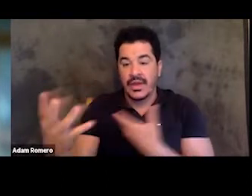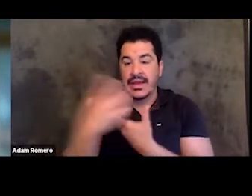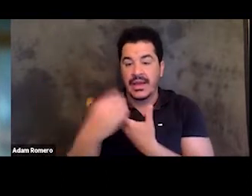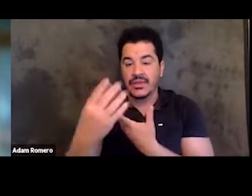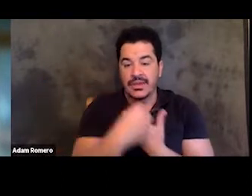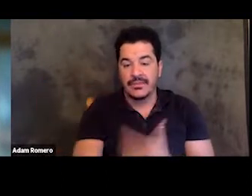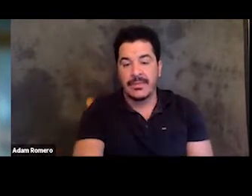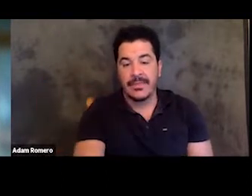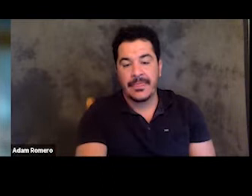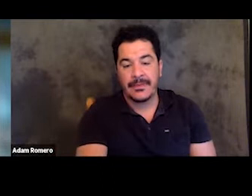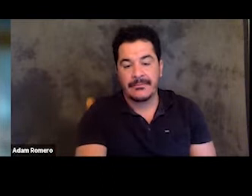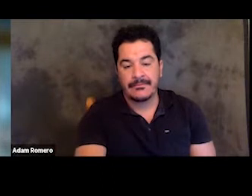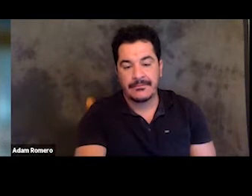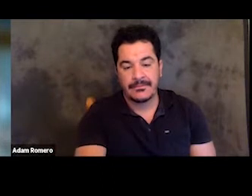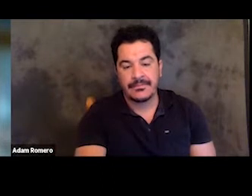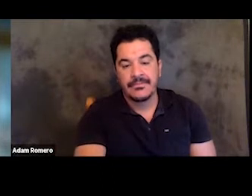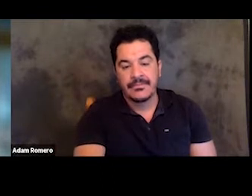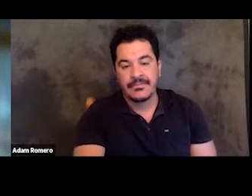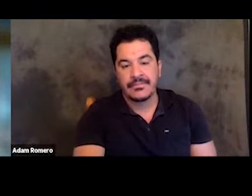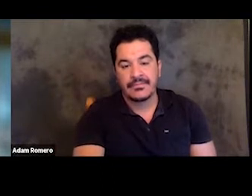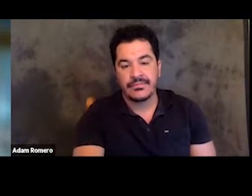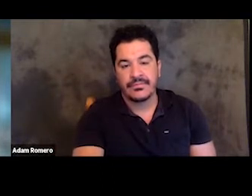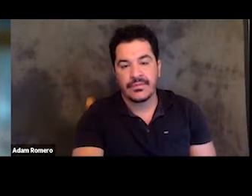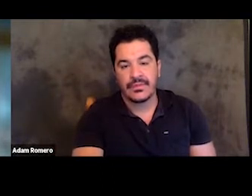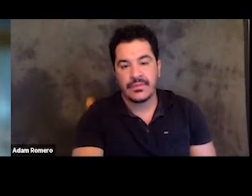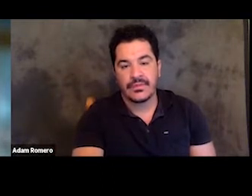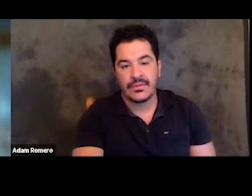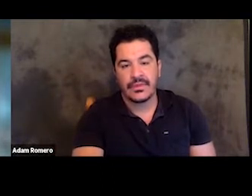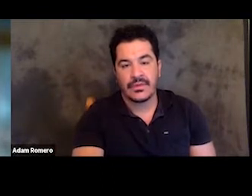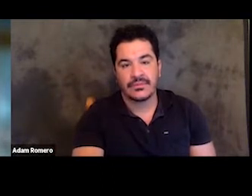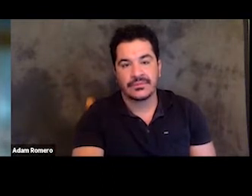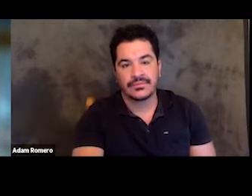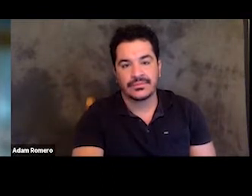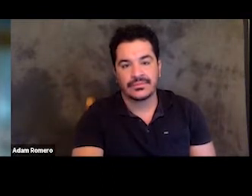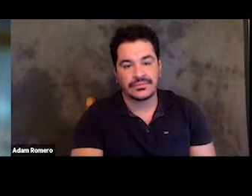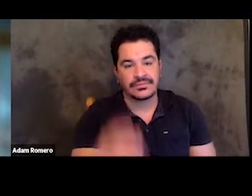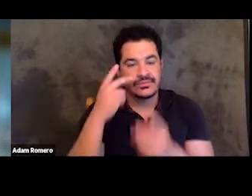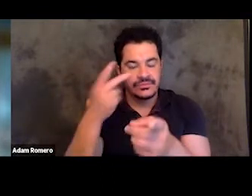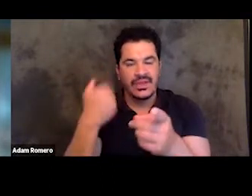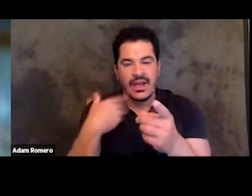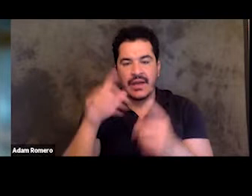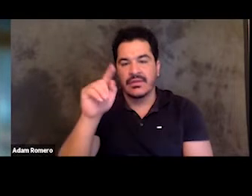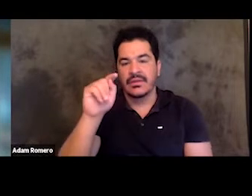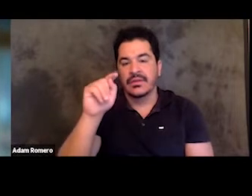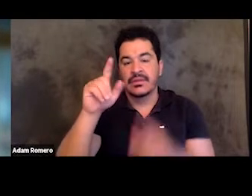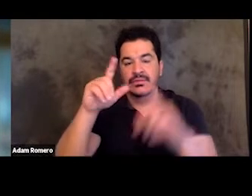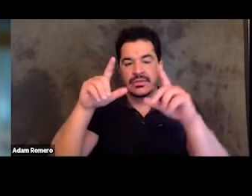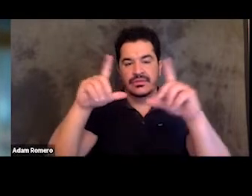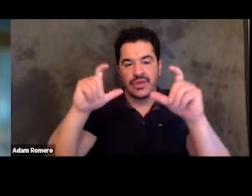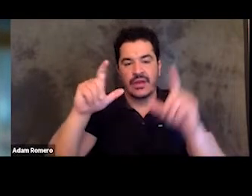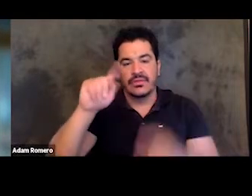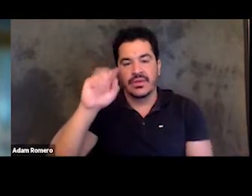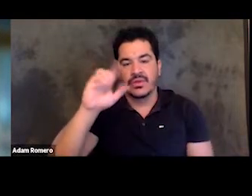Within the assessment aspect of the toolkit, I've got a screenshot here, and you'll see that we have a decision tree.